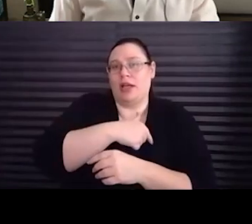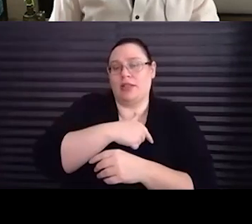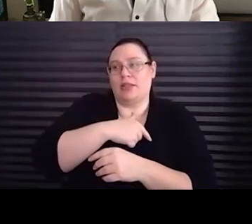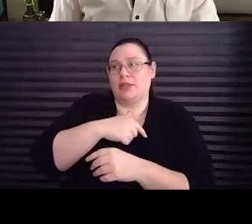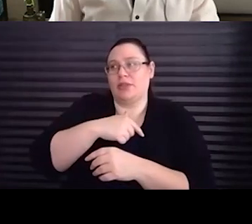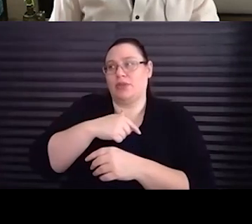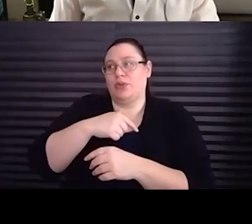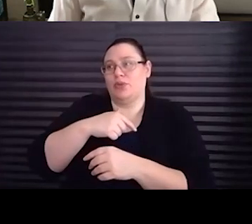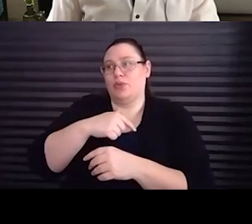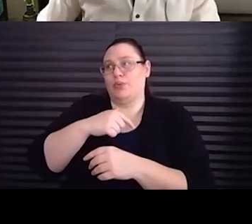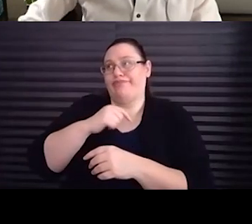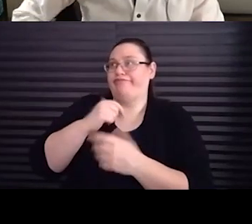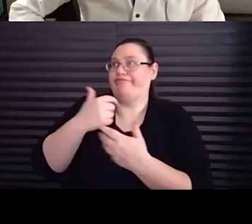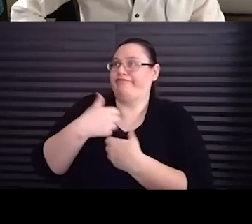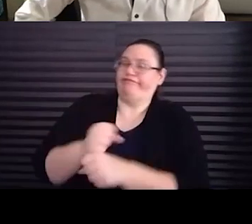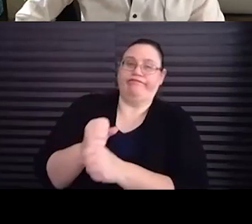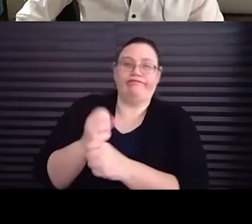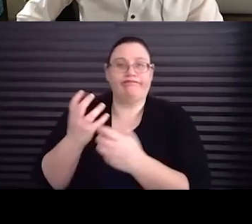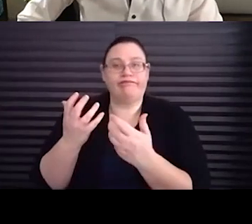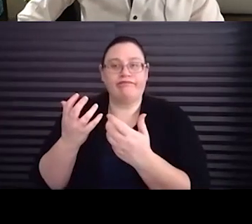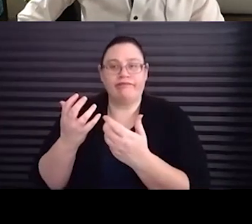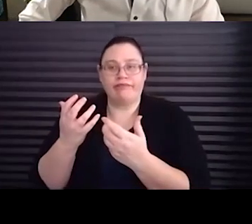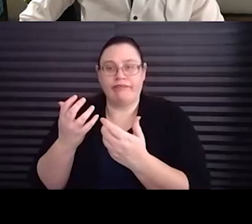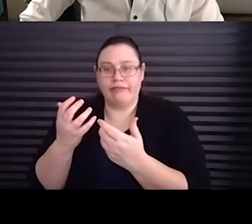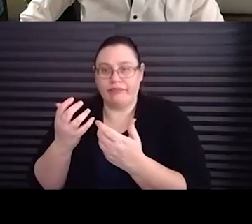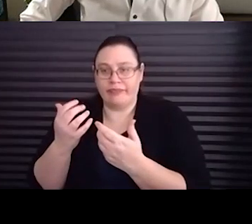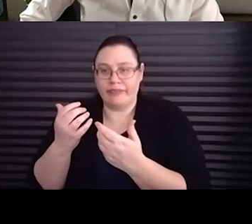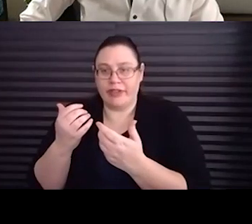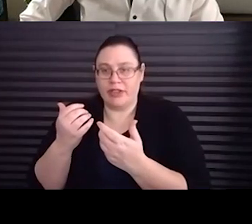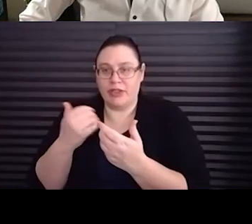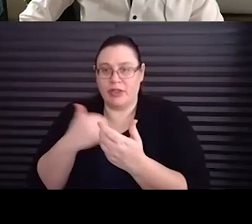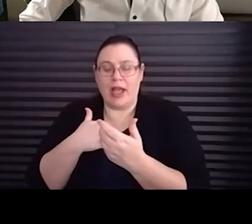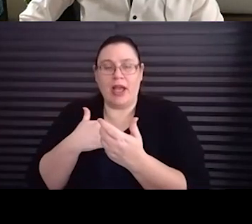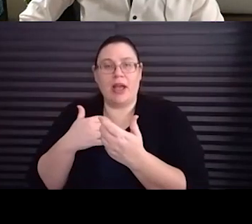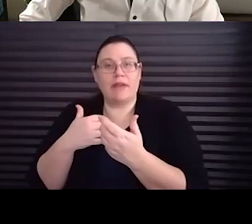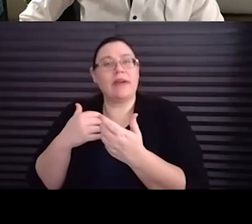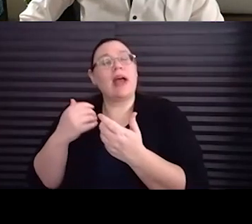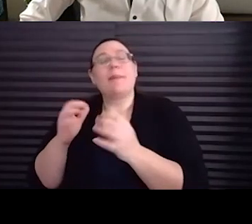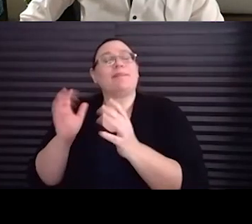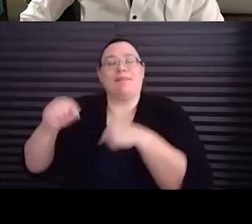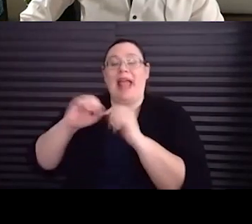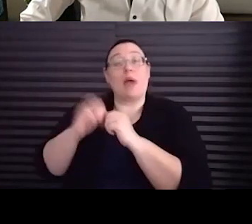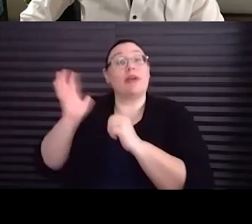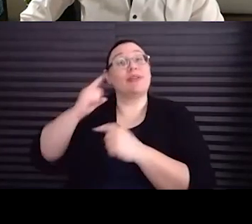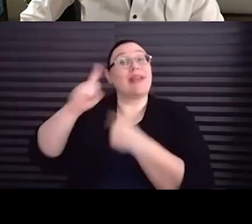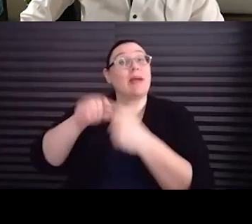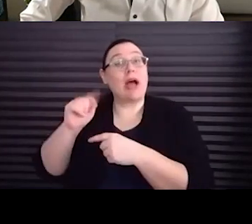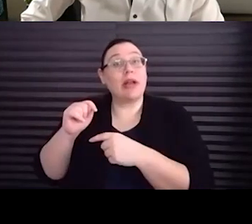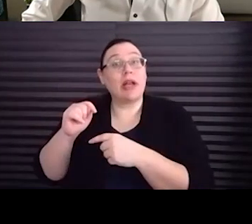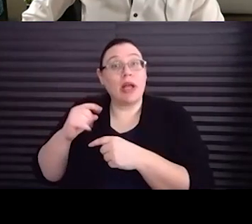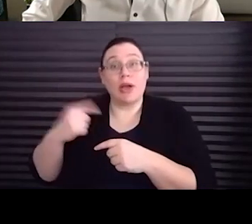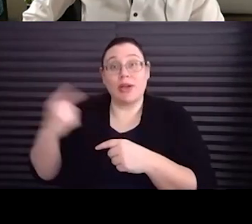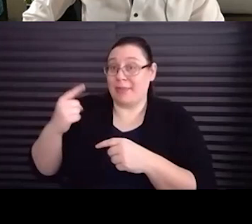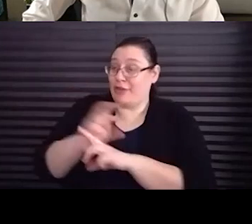is to have, not just in the way that we used to think of it before, was that, oh, we have something for YouTube, now